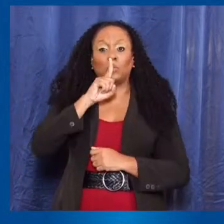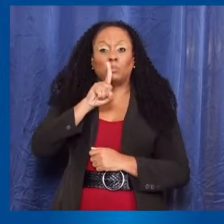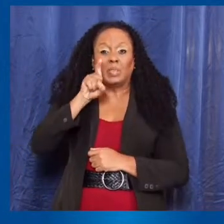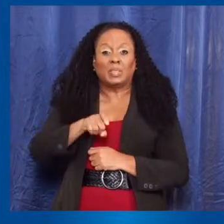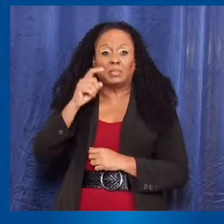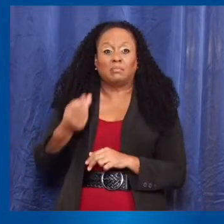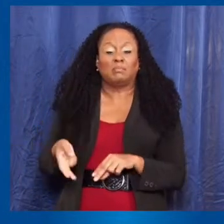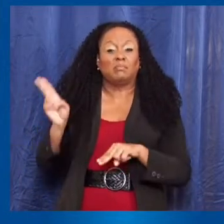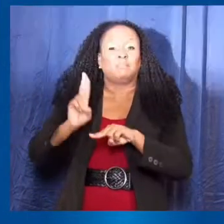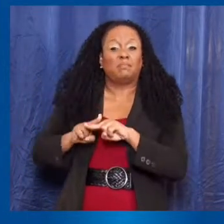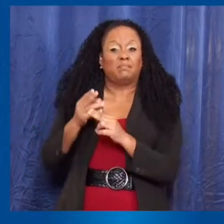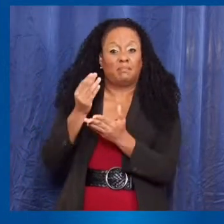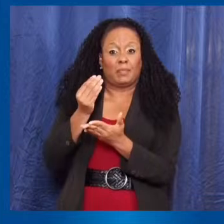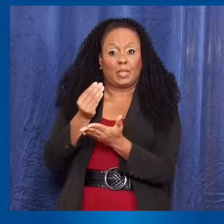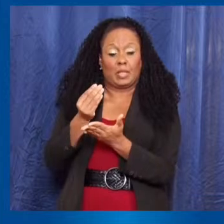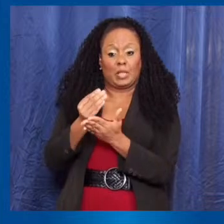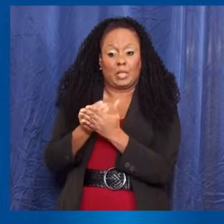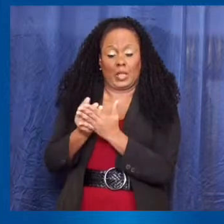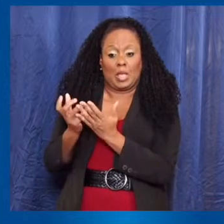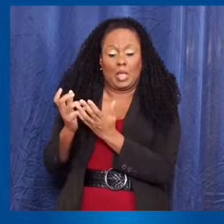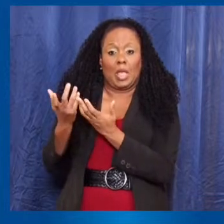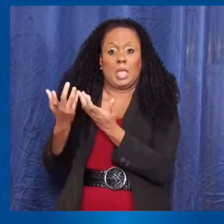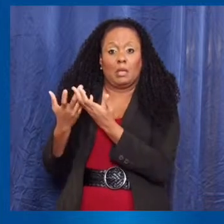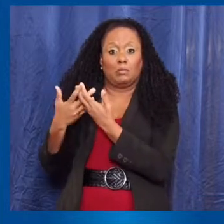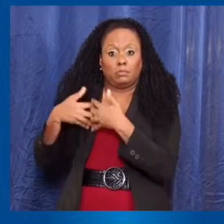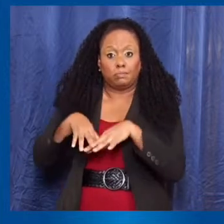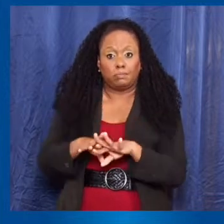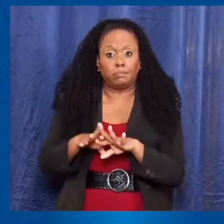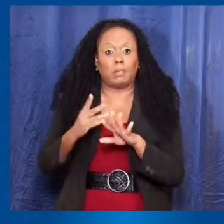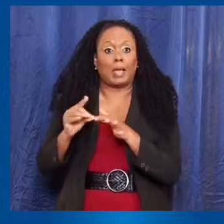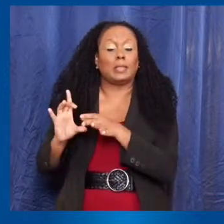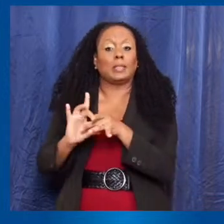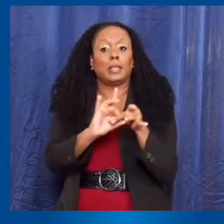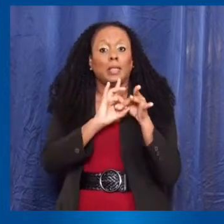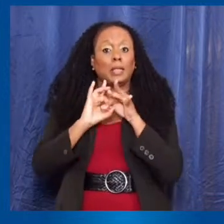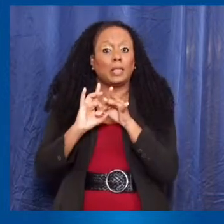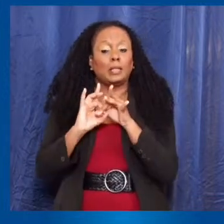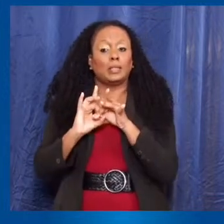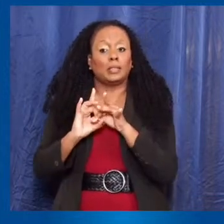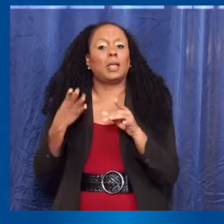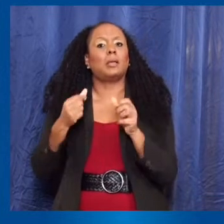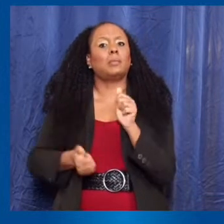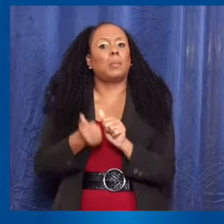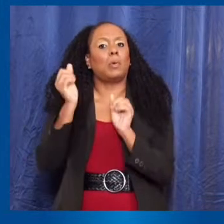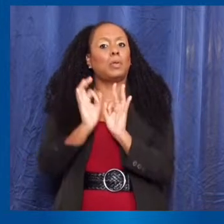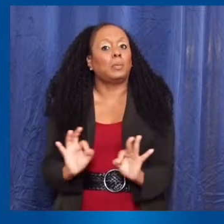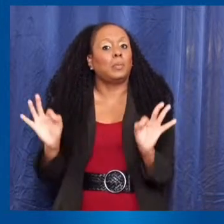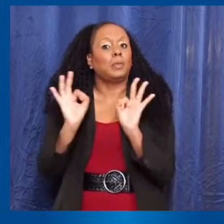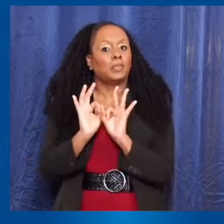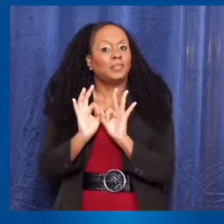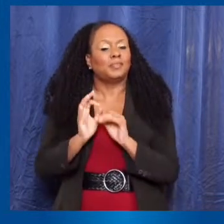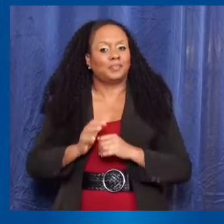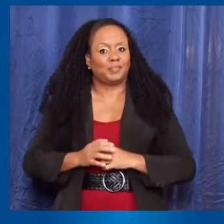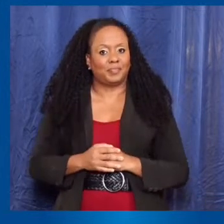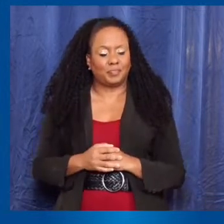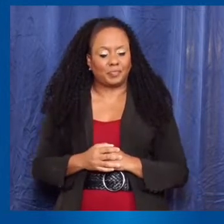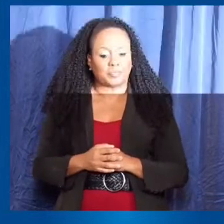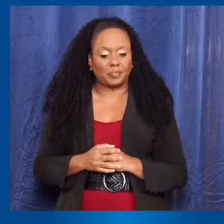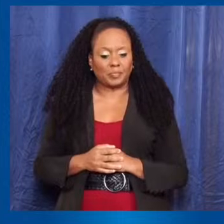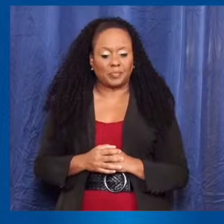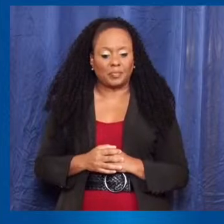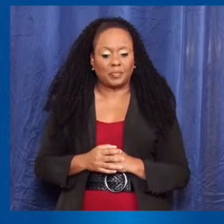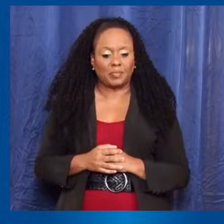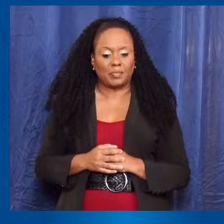increase financial solidarity towards vulnerable countries, and most importantly, of the fact that